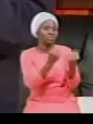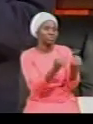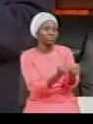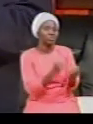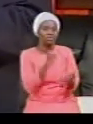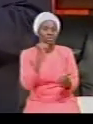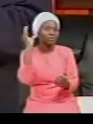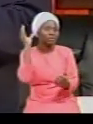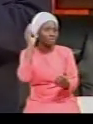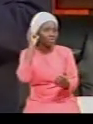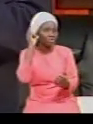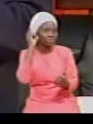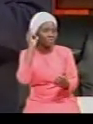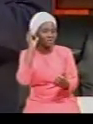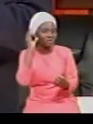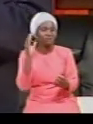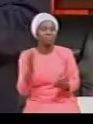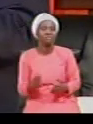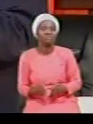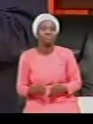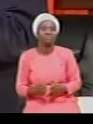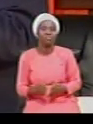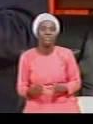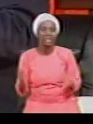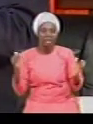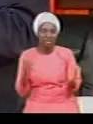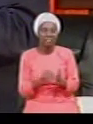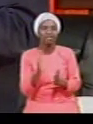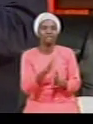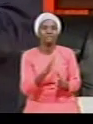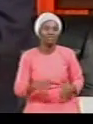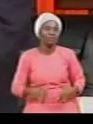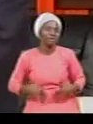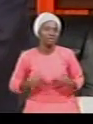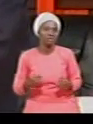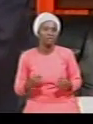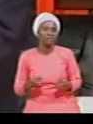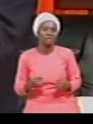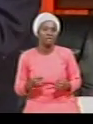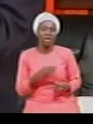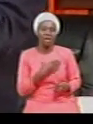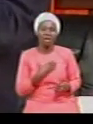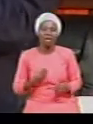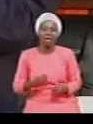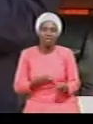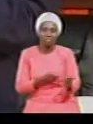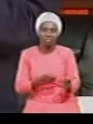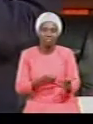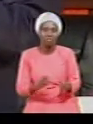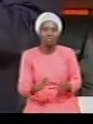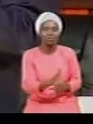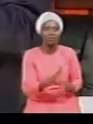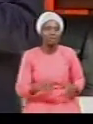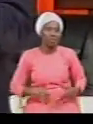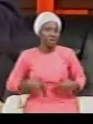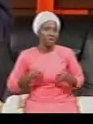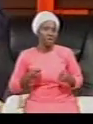listen and gauge your life and live your life and model your life after